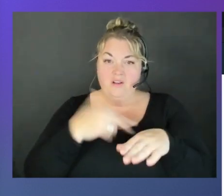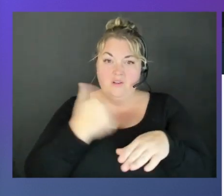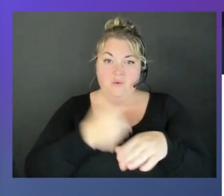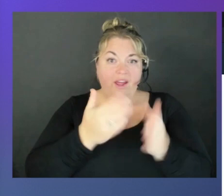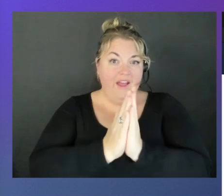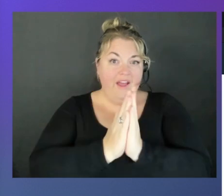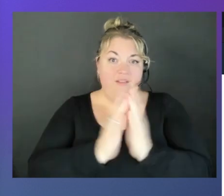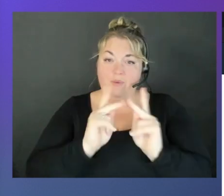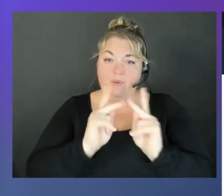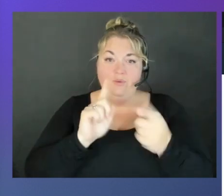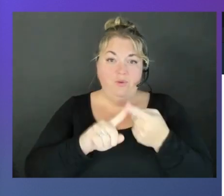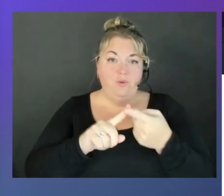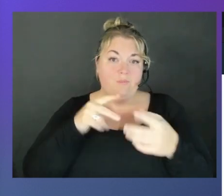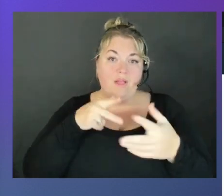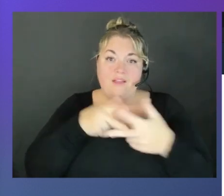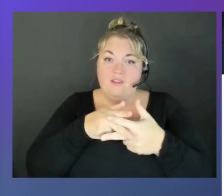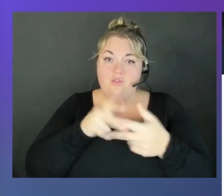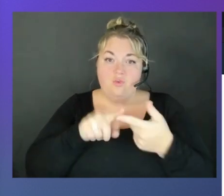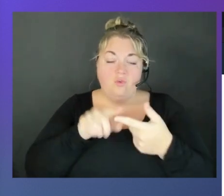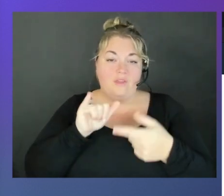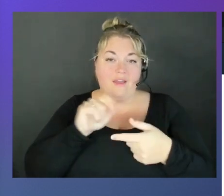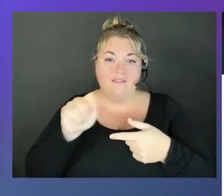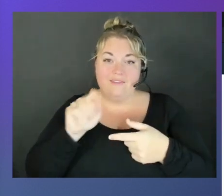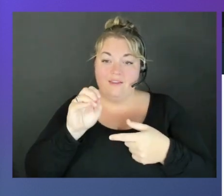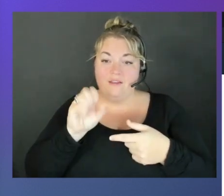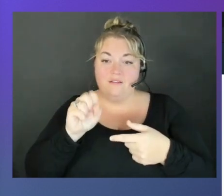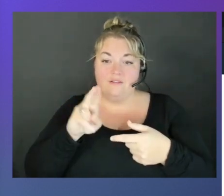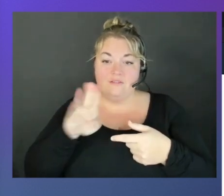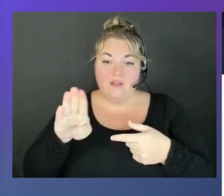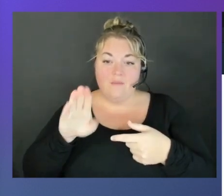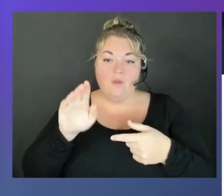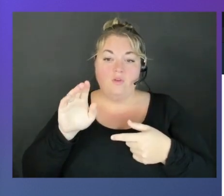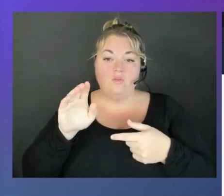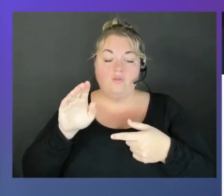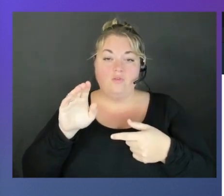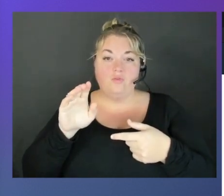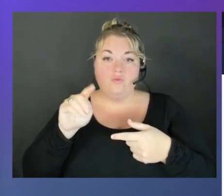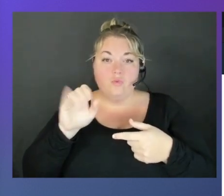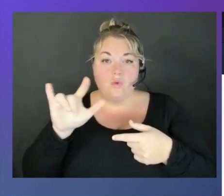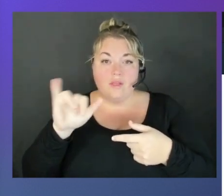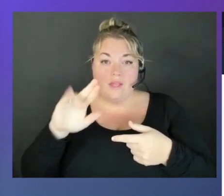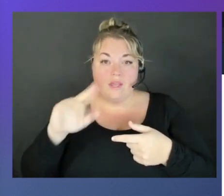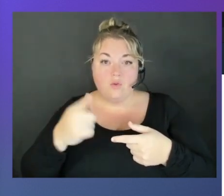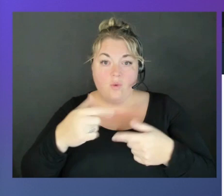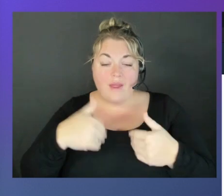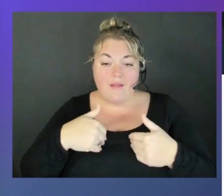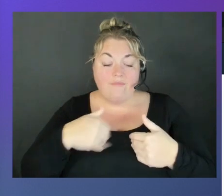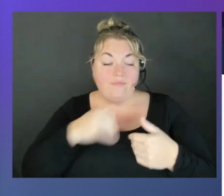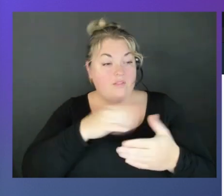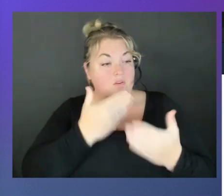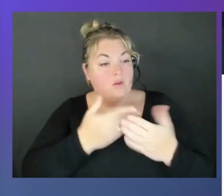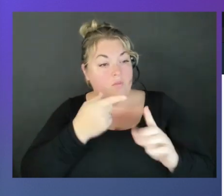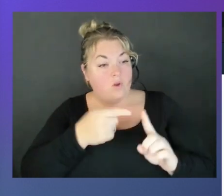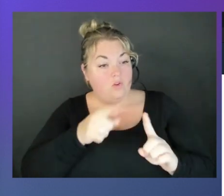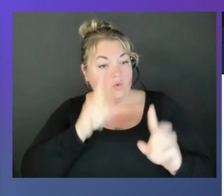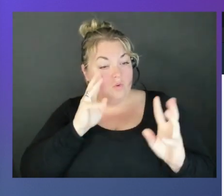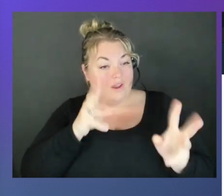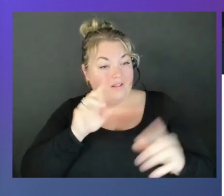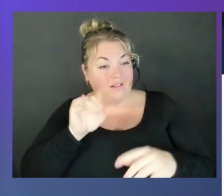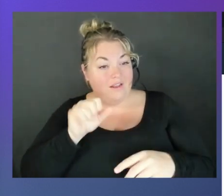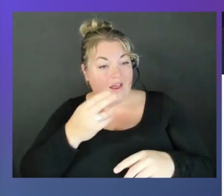ITSM tooling you have so that you can be as... Well, that's a good point. You created this dashboard in like 15